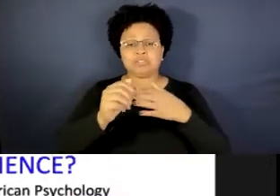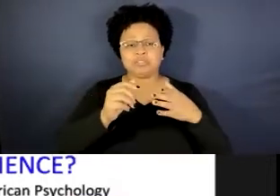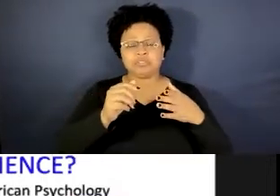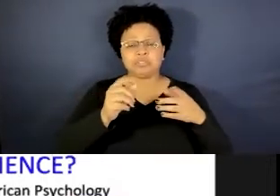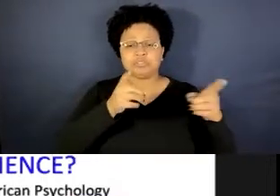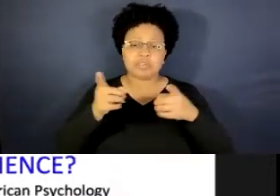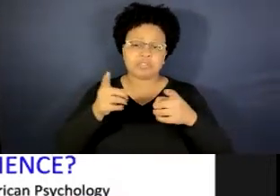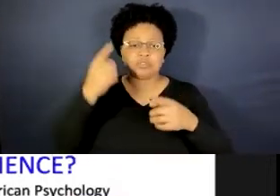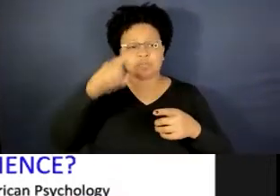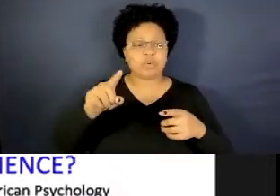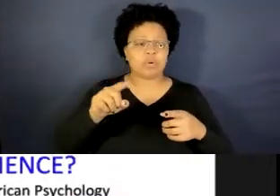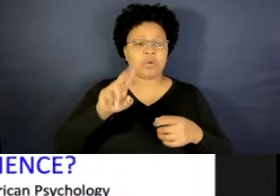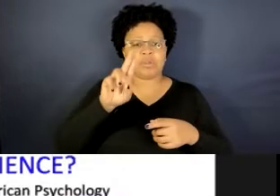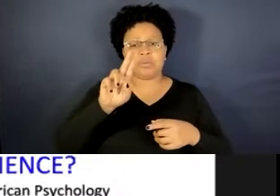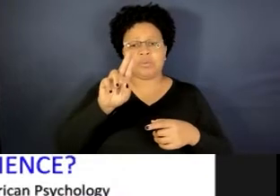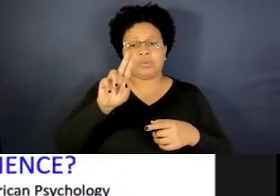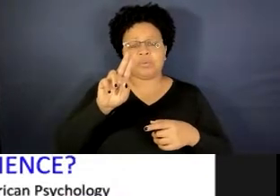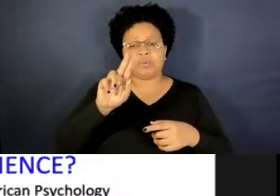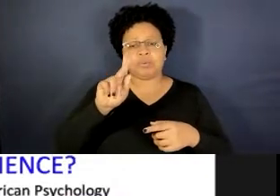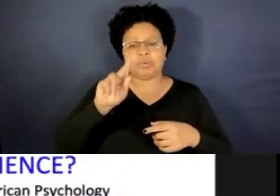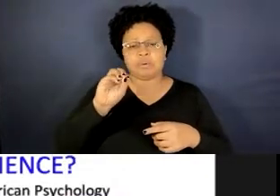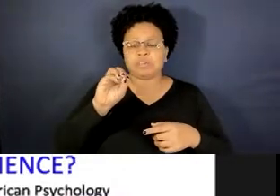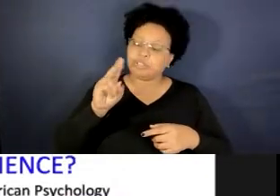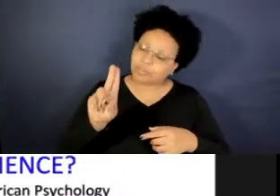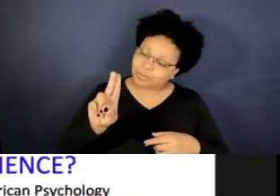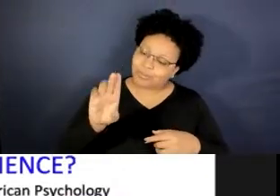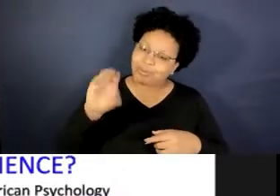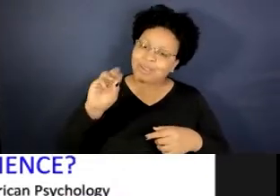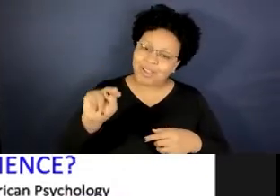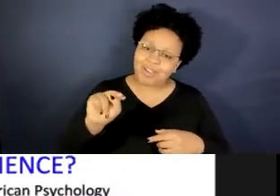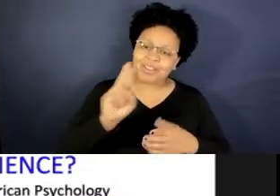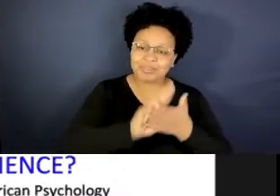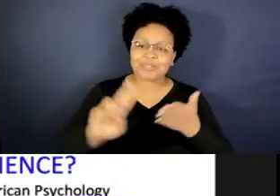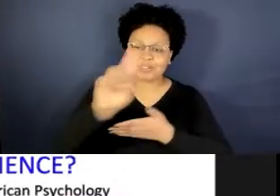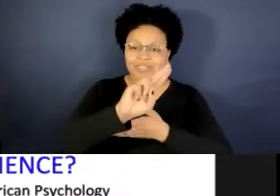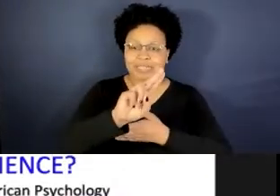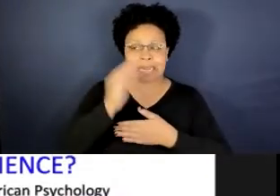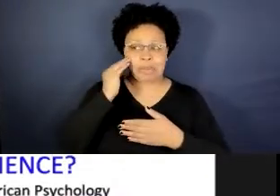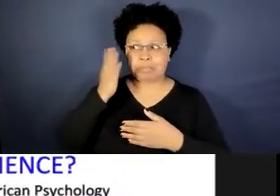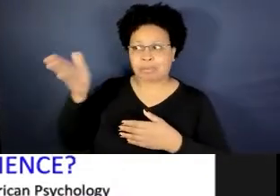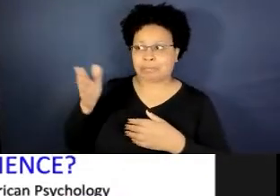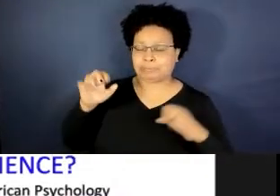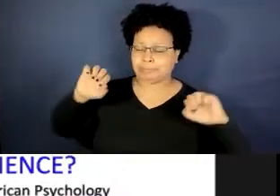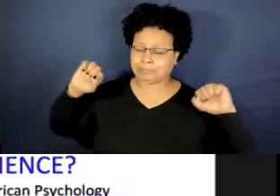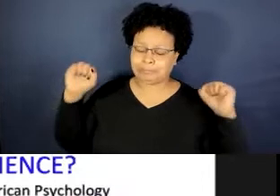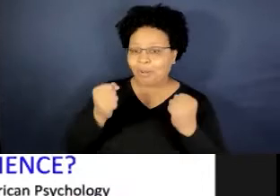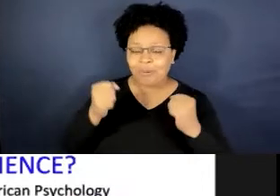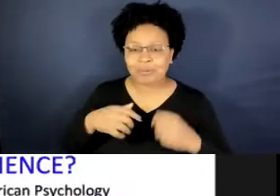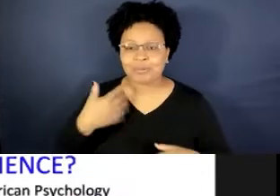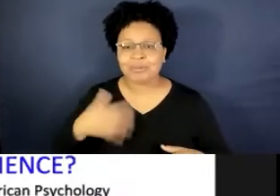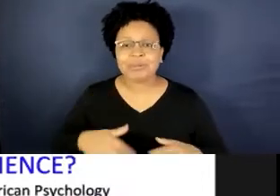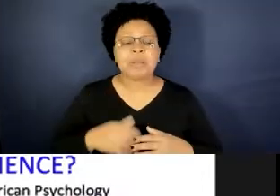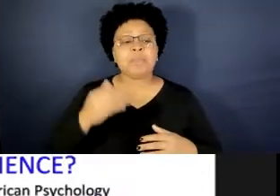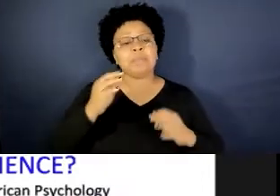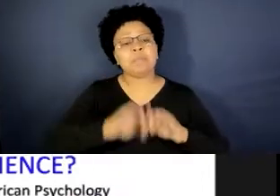University in stores. And I know it is cold back there right now. But most important to me